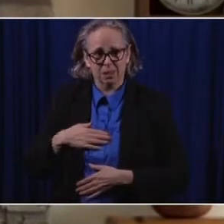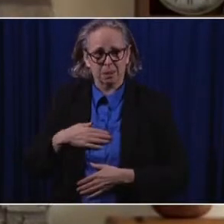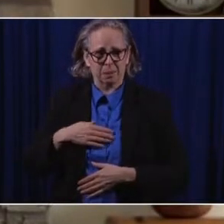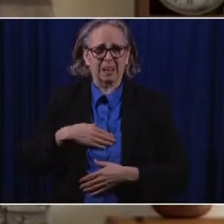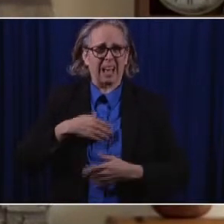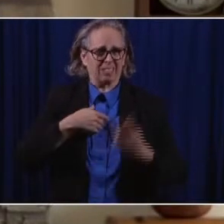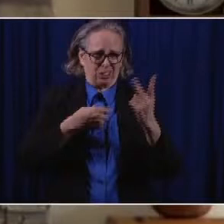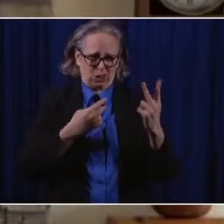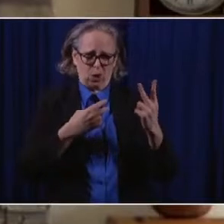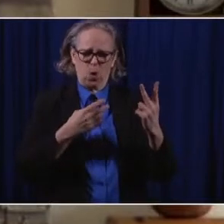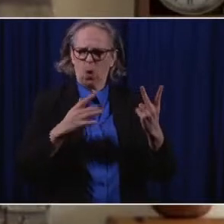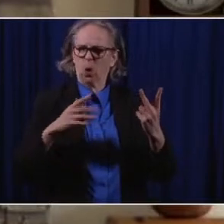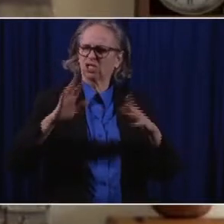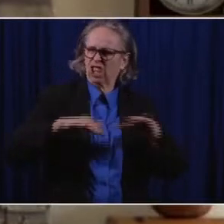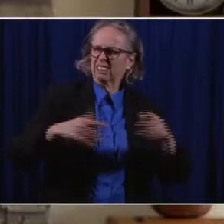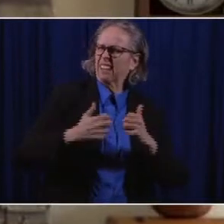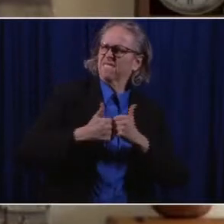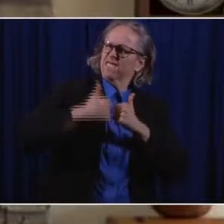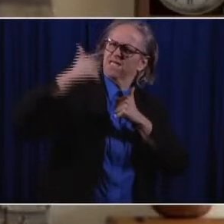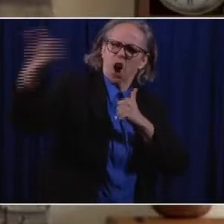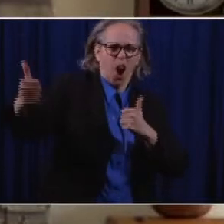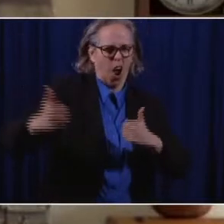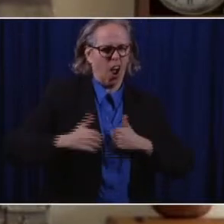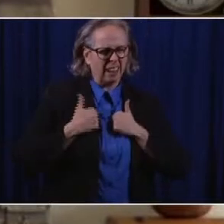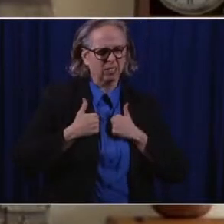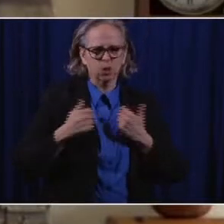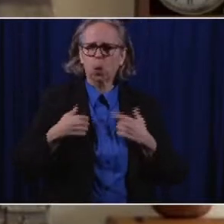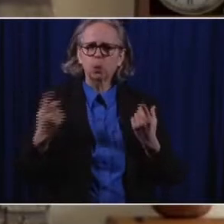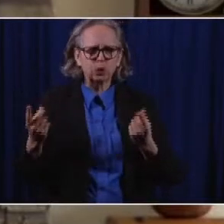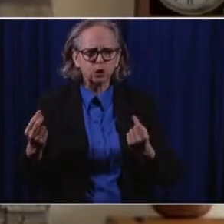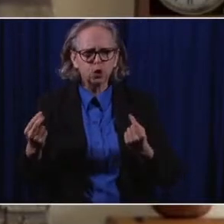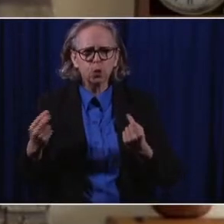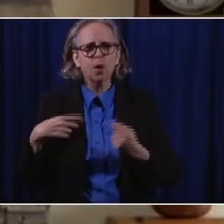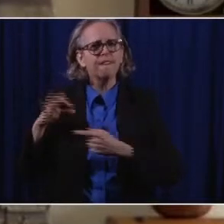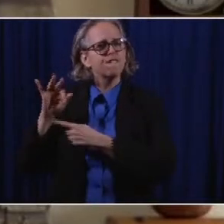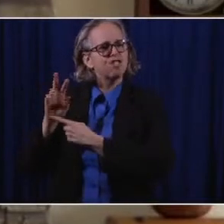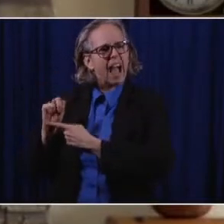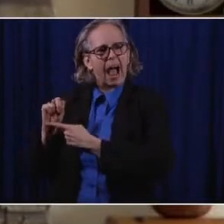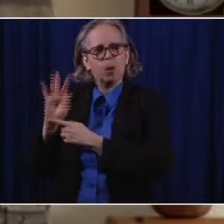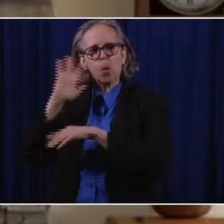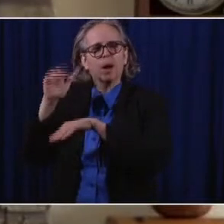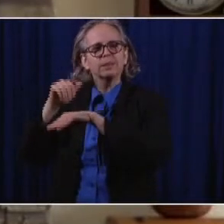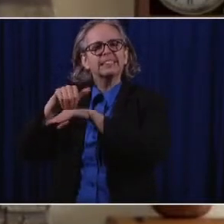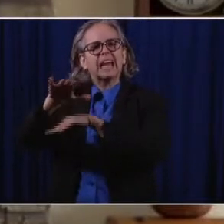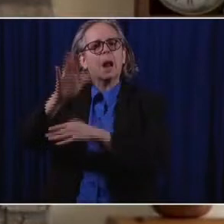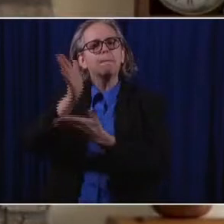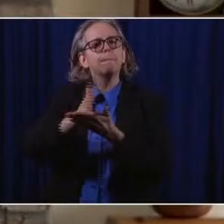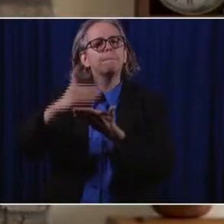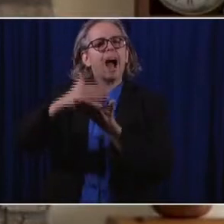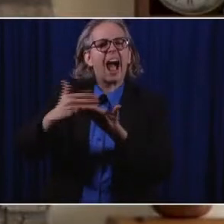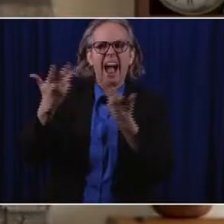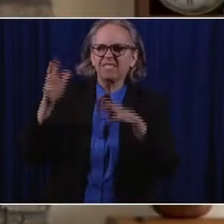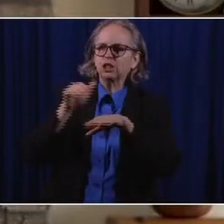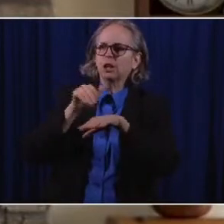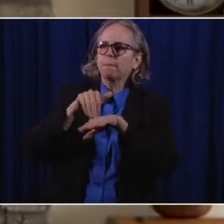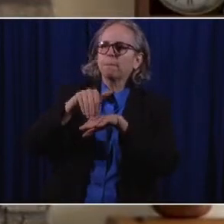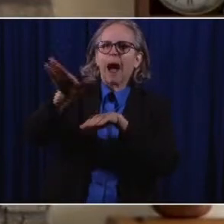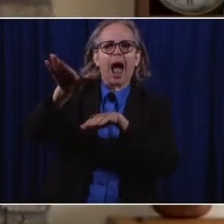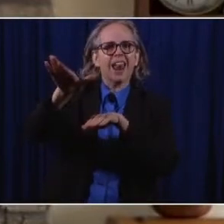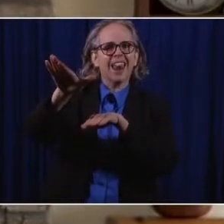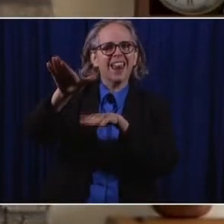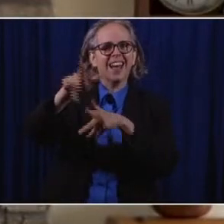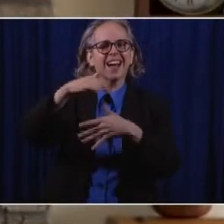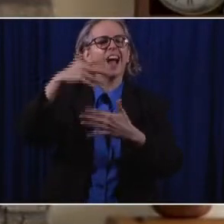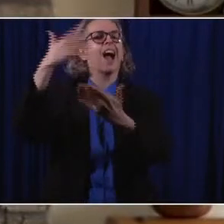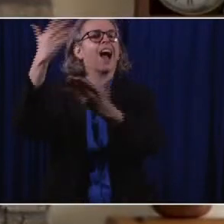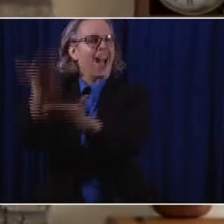distance away, and Fran's already sent them a pie. So we hope that'll be getting there today or tomorrow. So these are just different ways that